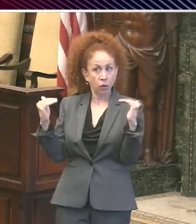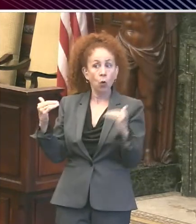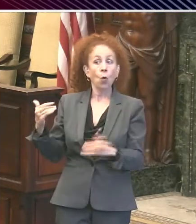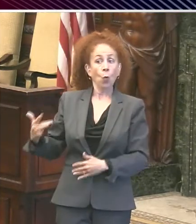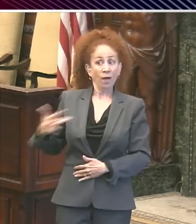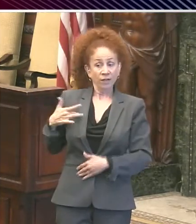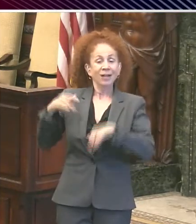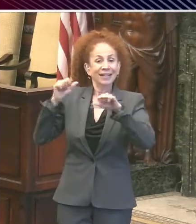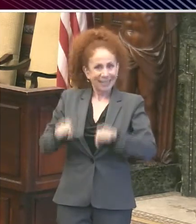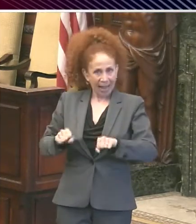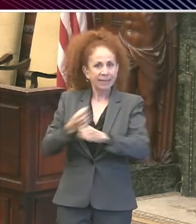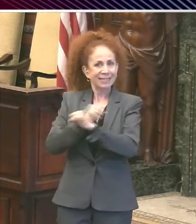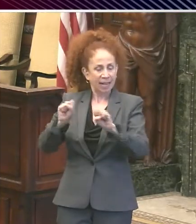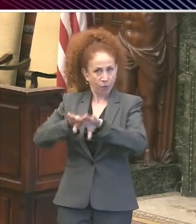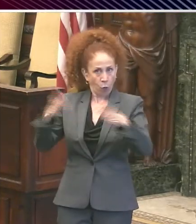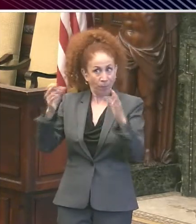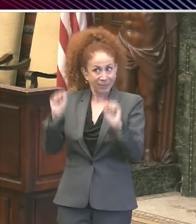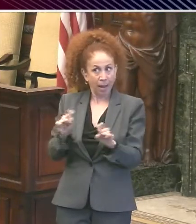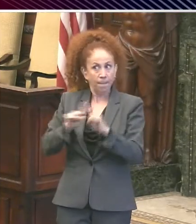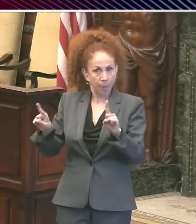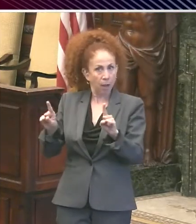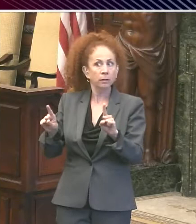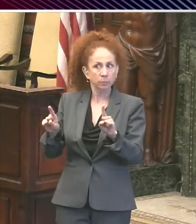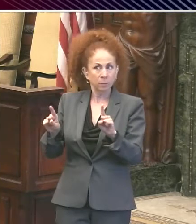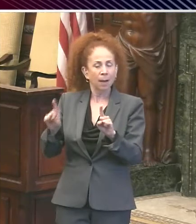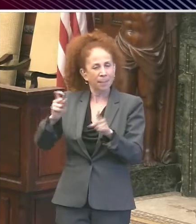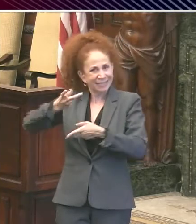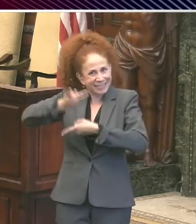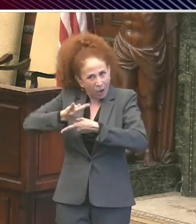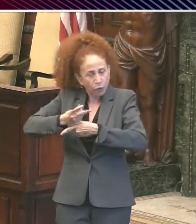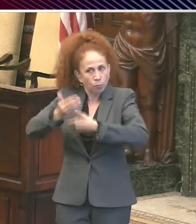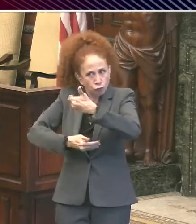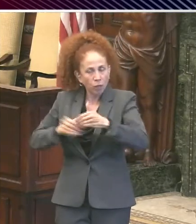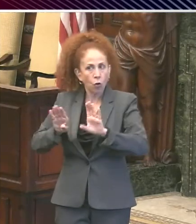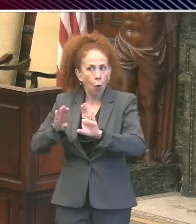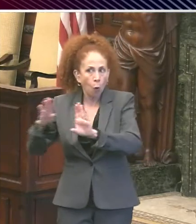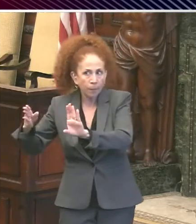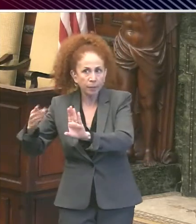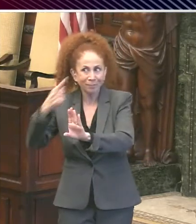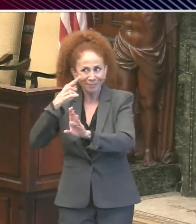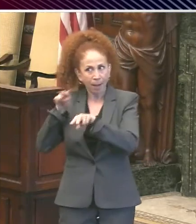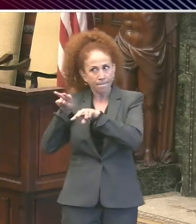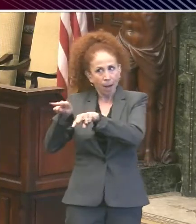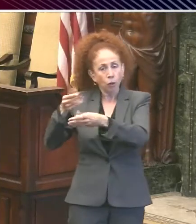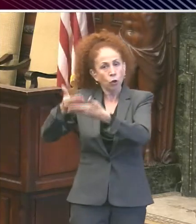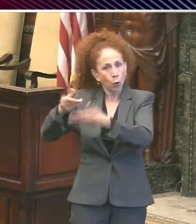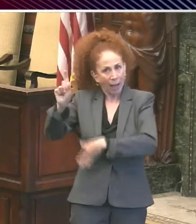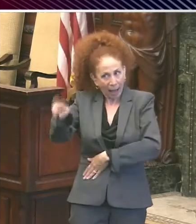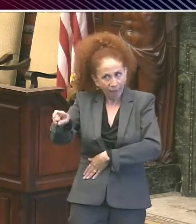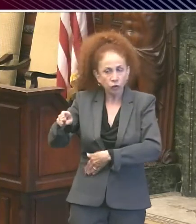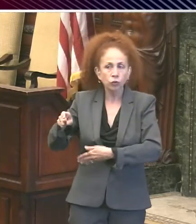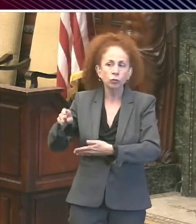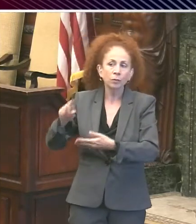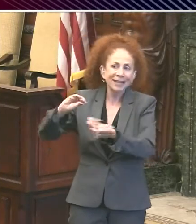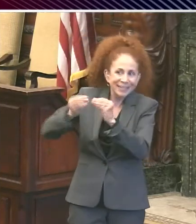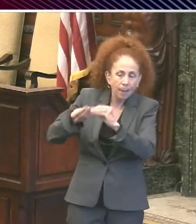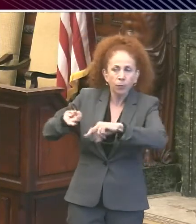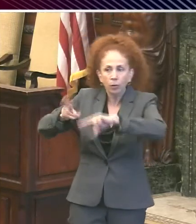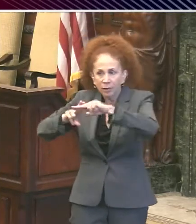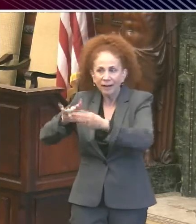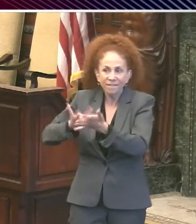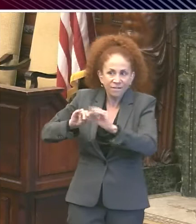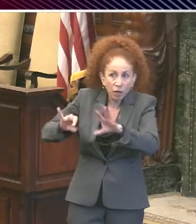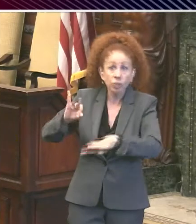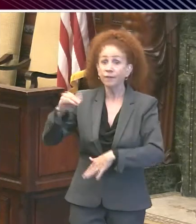believe that they can reopen safely, but they have to do so carefully, and they need to monitor very closely infection spread, if there is